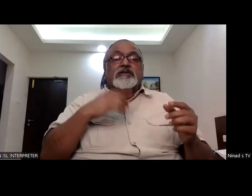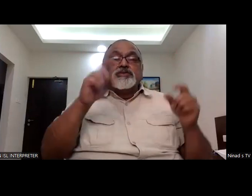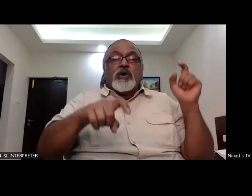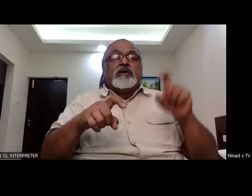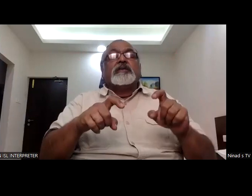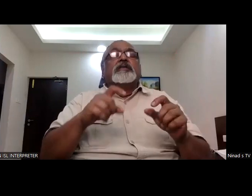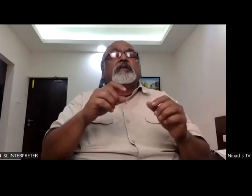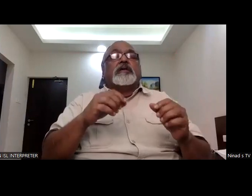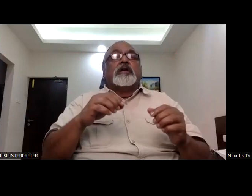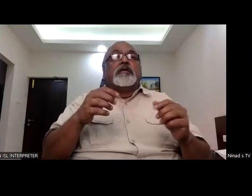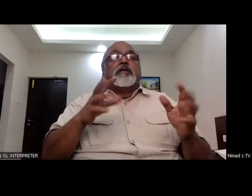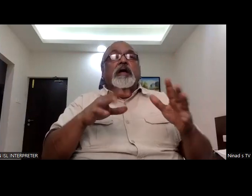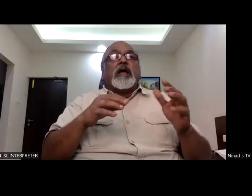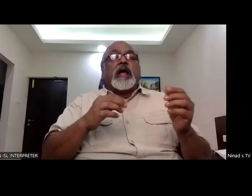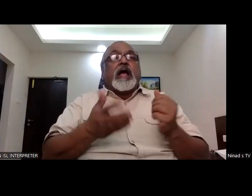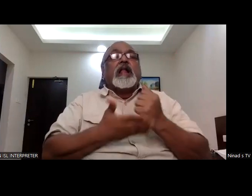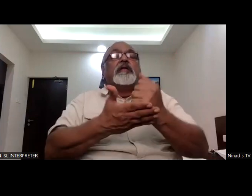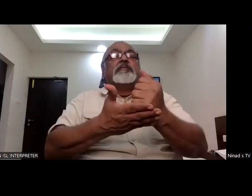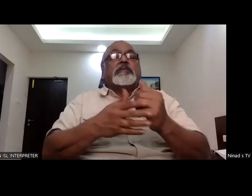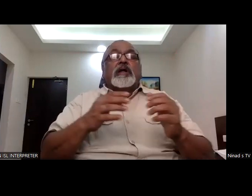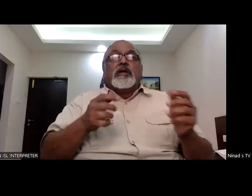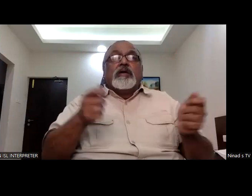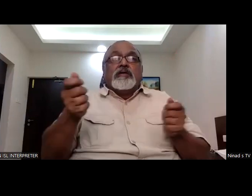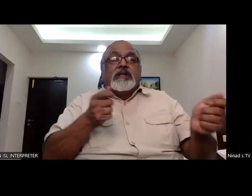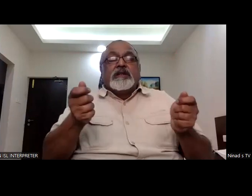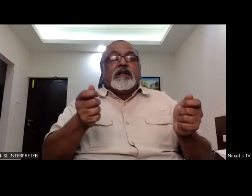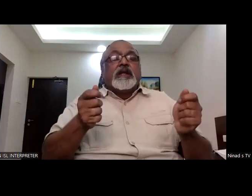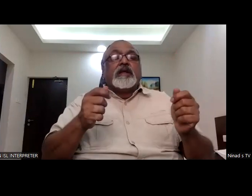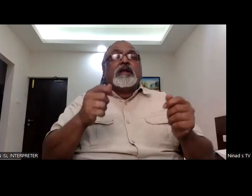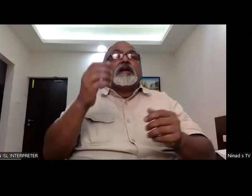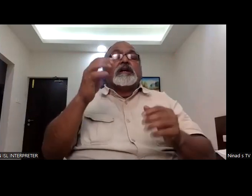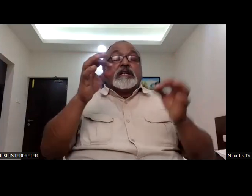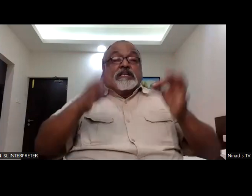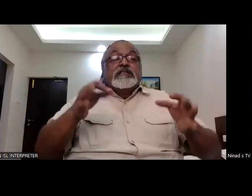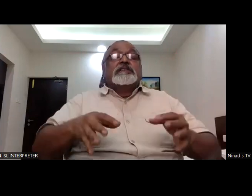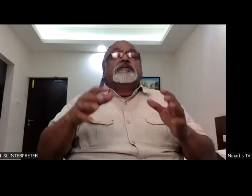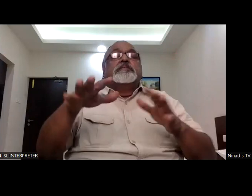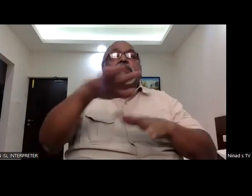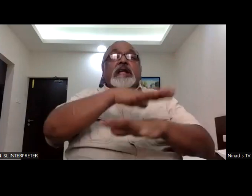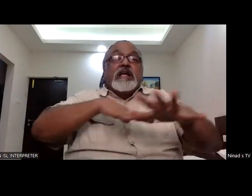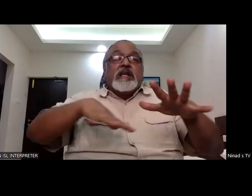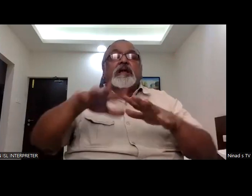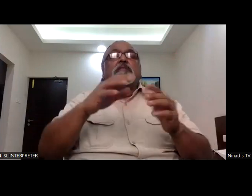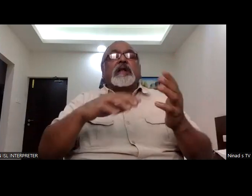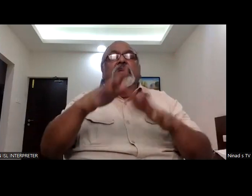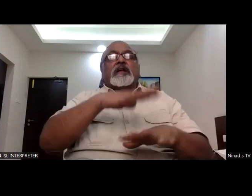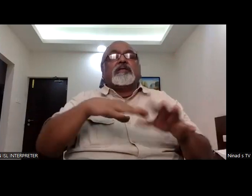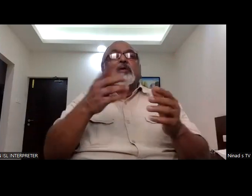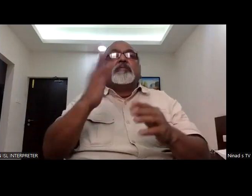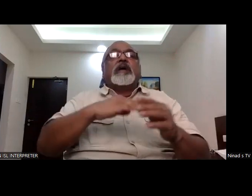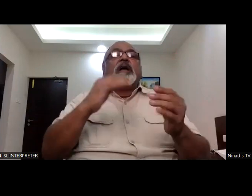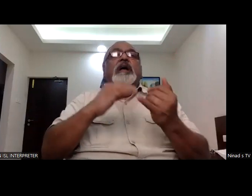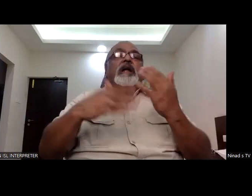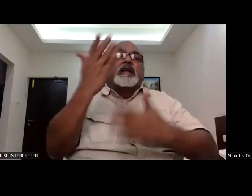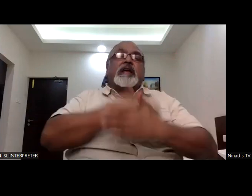and facilitating the decision making of people with disability in every spheres of life. I can quote few examples of